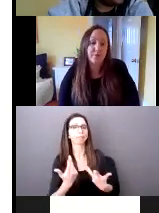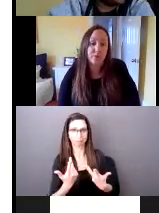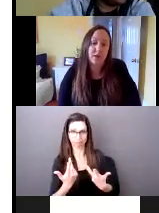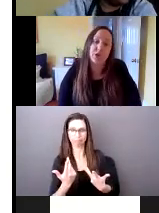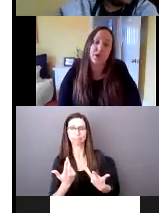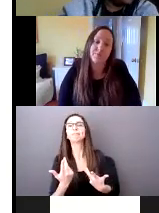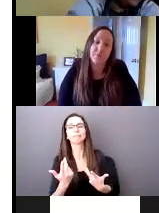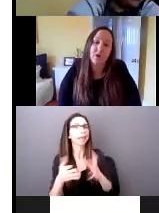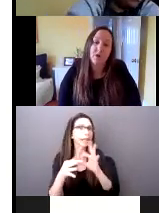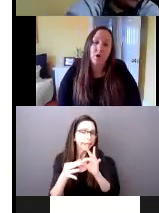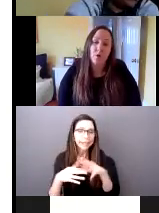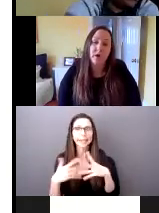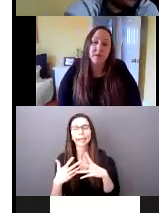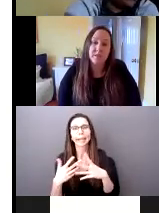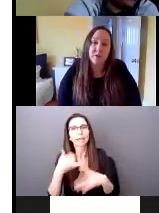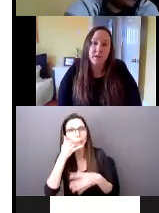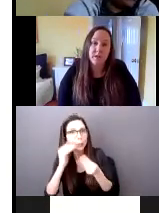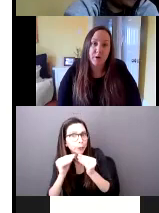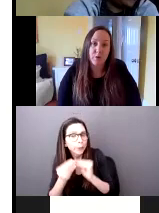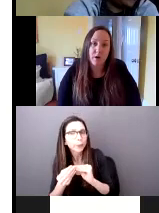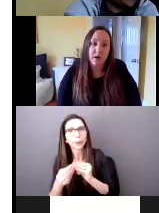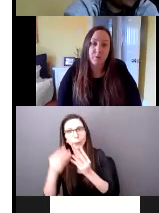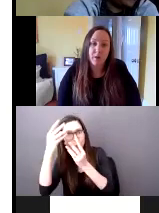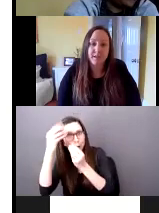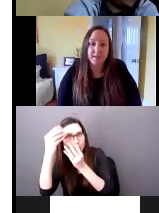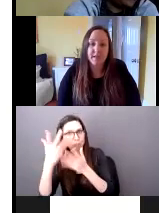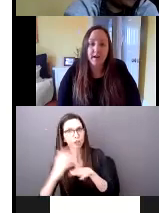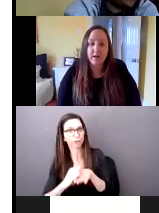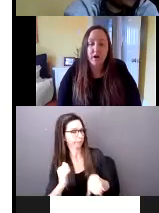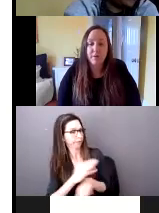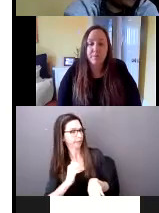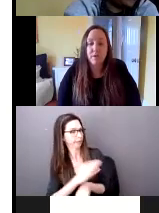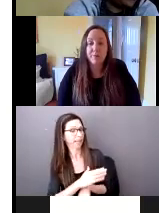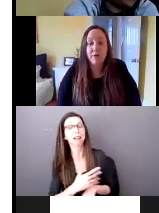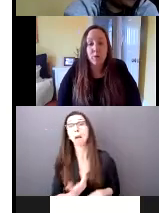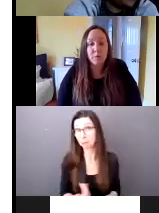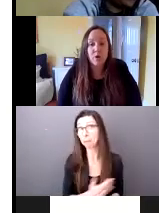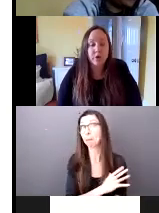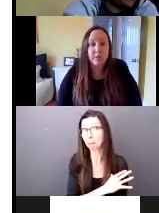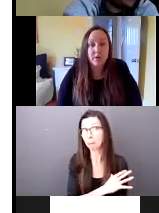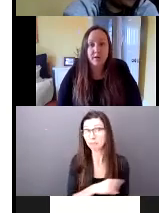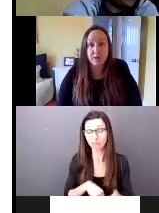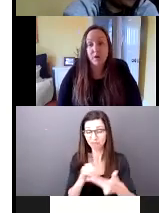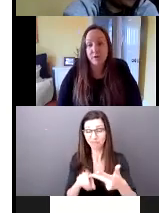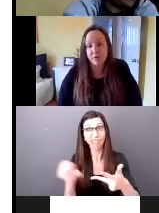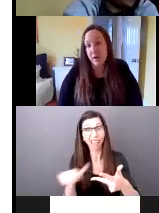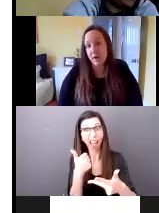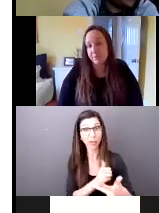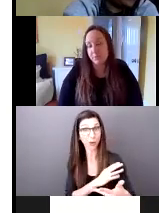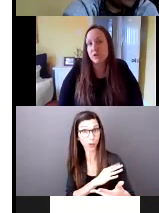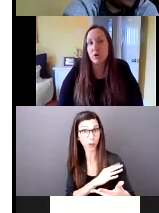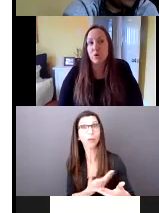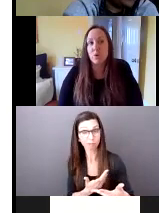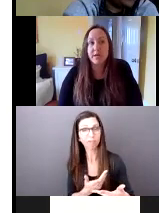that information. What else is unique about our helpline is that a follow-up call or email is offered as